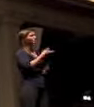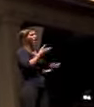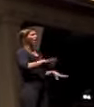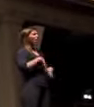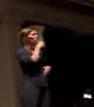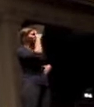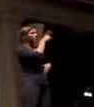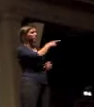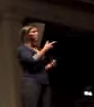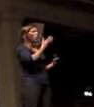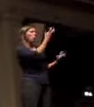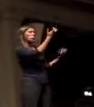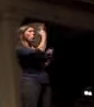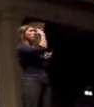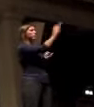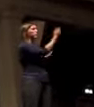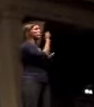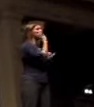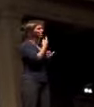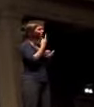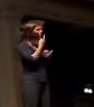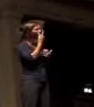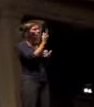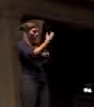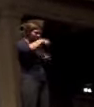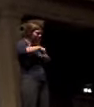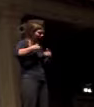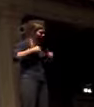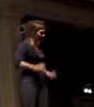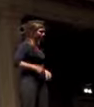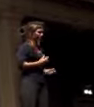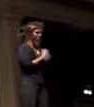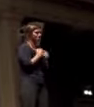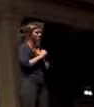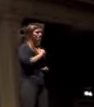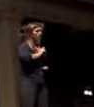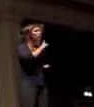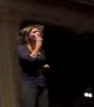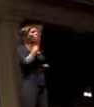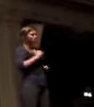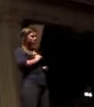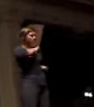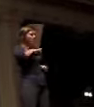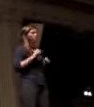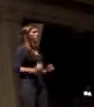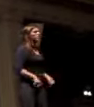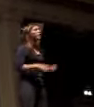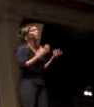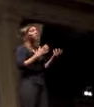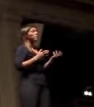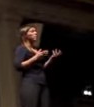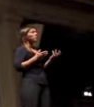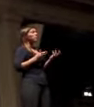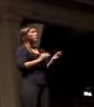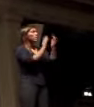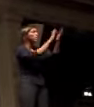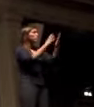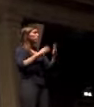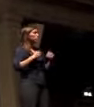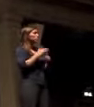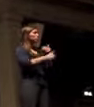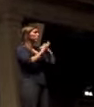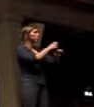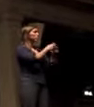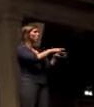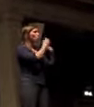weight limit. There's a weight limit to love yourself. There's a weight limit to your self-esteem. There's a weight limit to feel wanted, and sometimes I don't feel worthy using the ground to carry me forward.